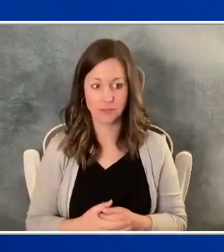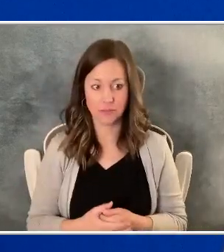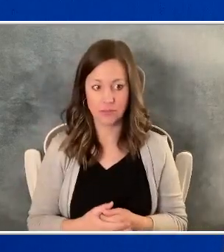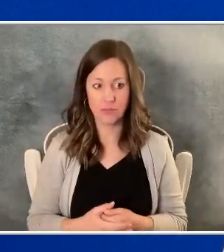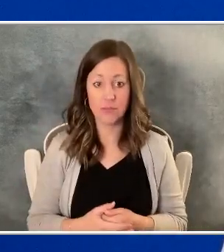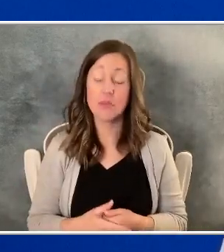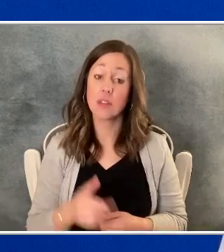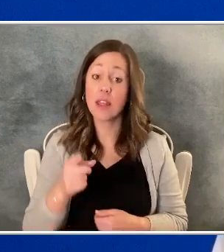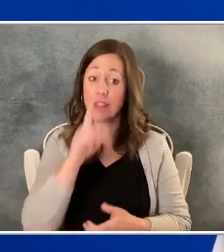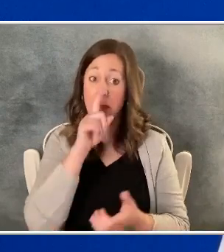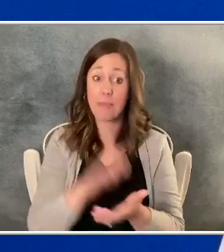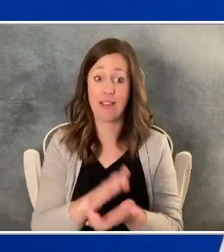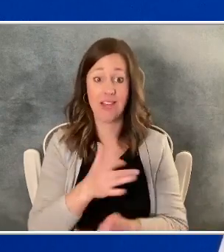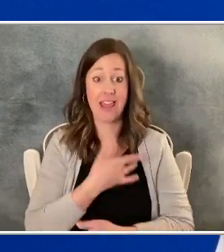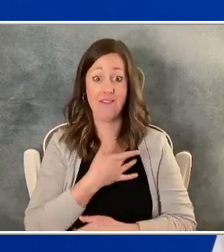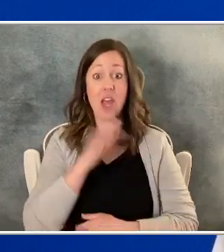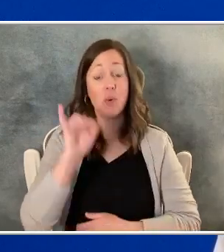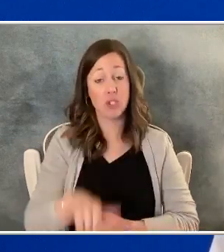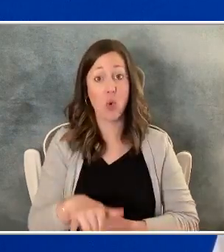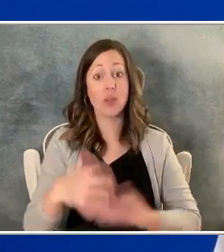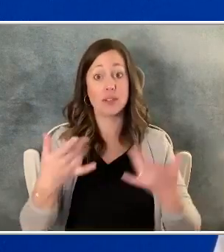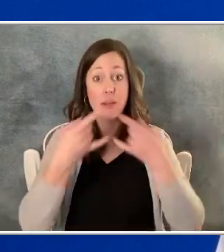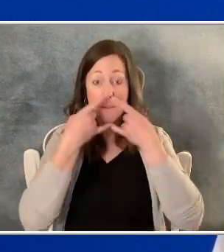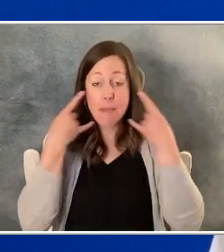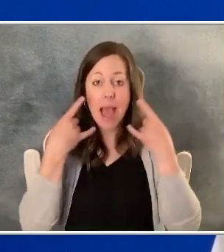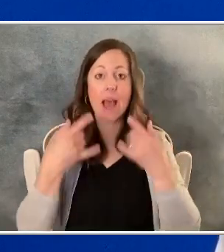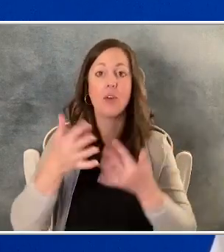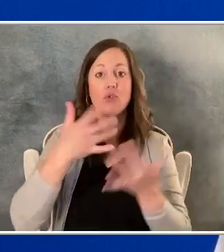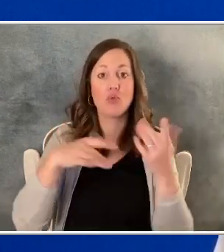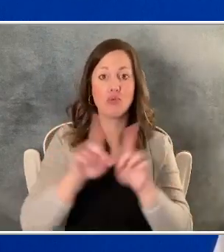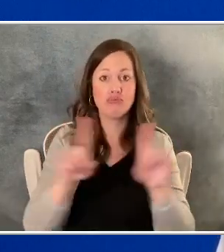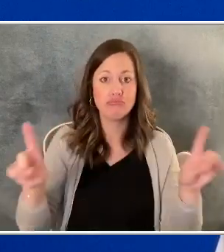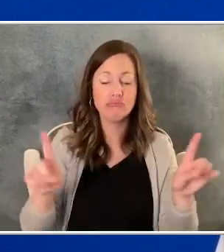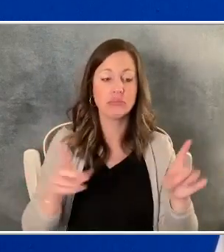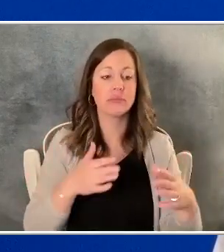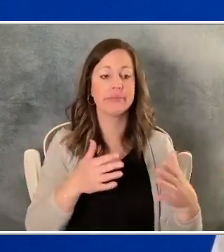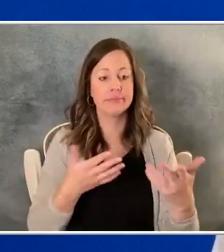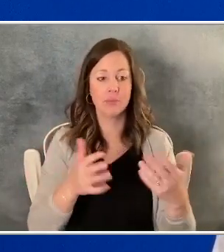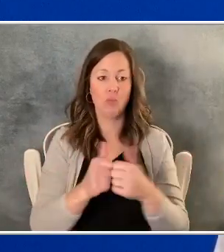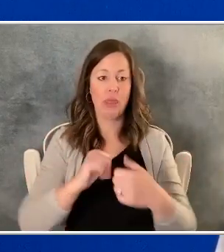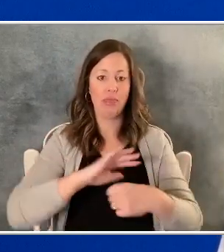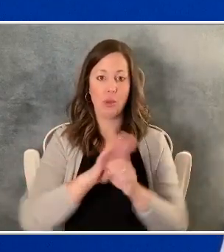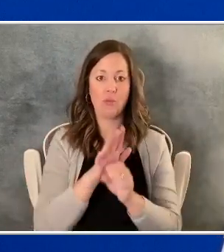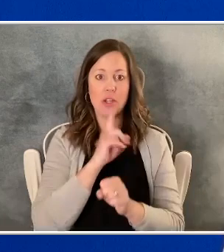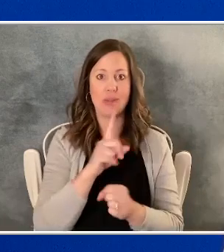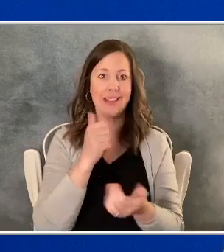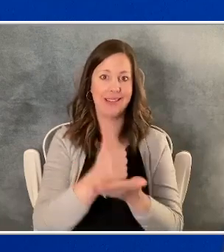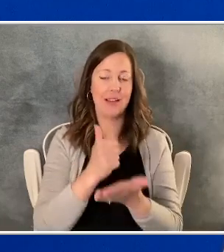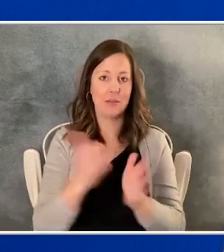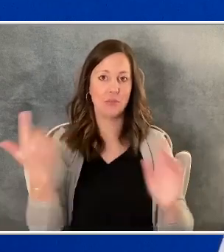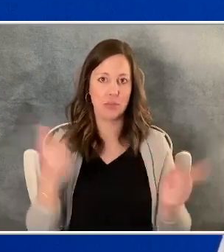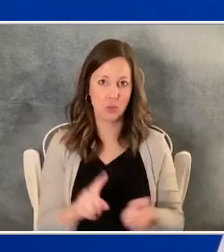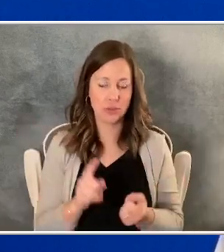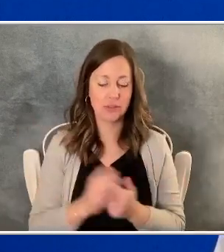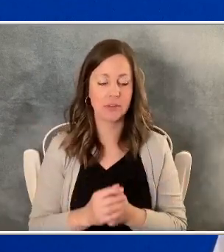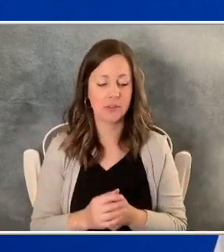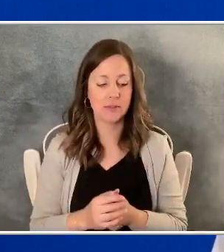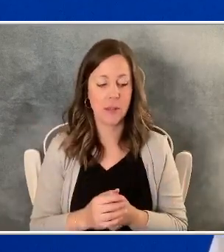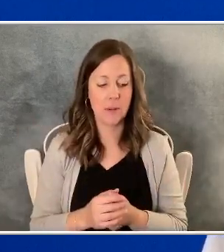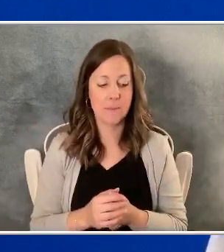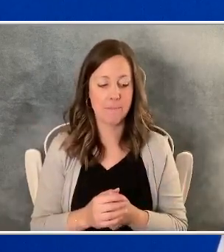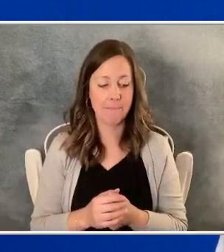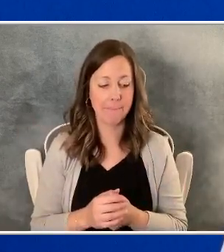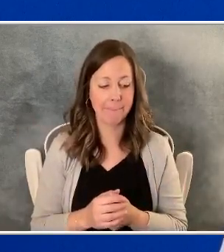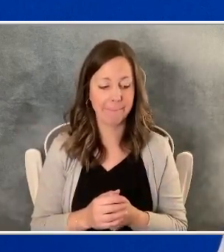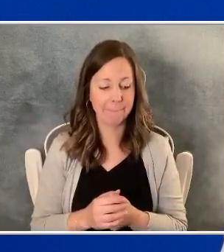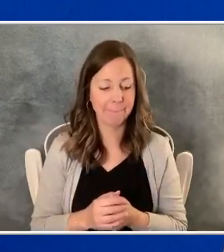was those mitigation factors against SARS-CoV-2 that helped reduce that. Obviously, we know it's not just black and white,